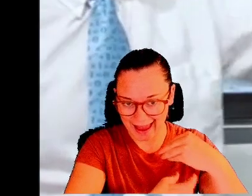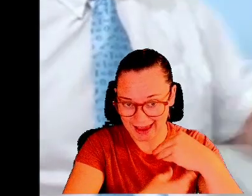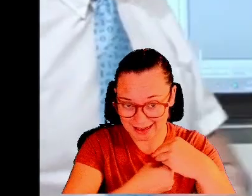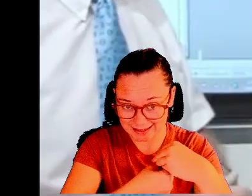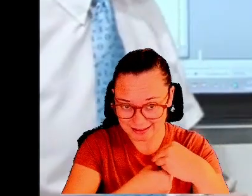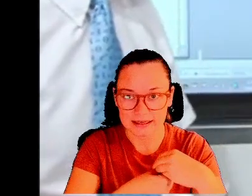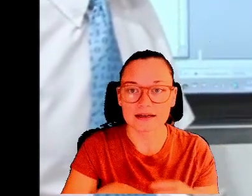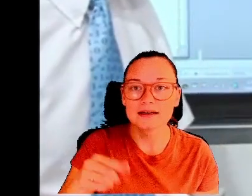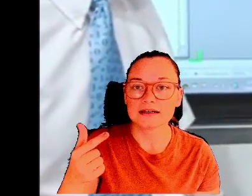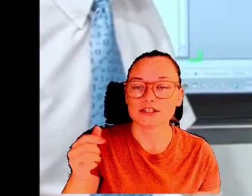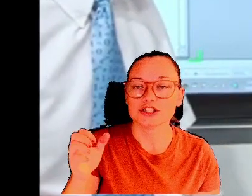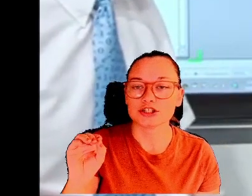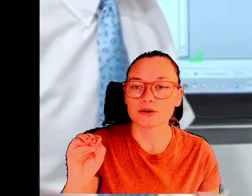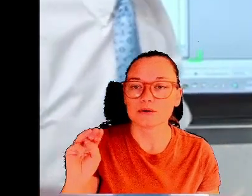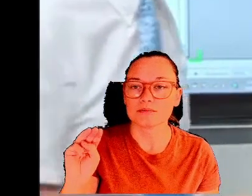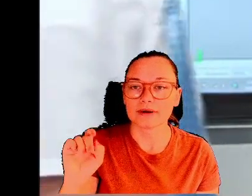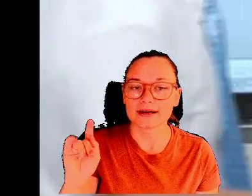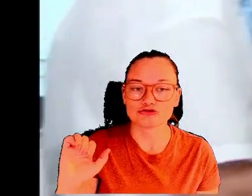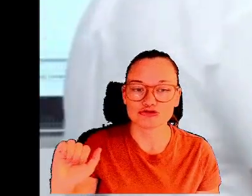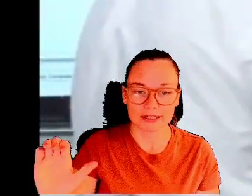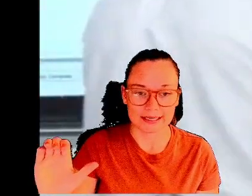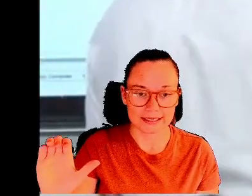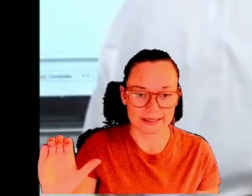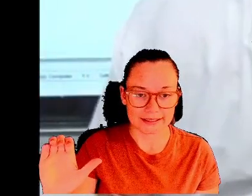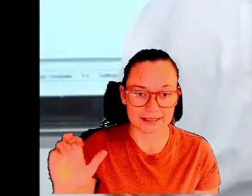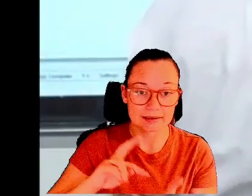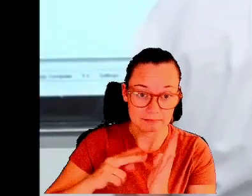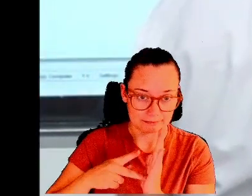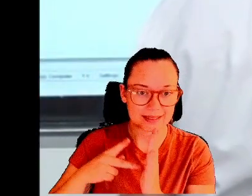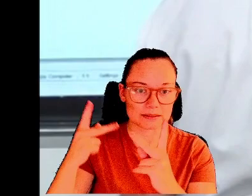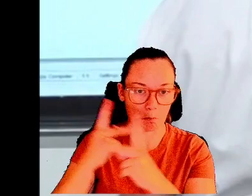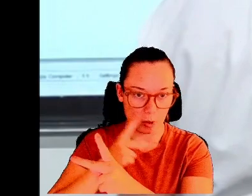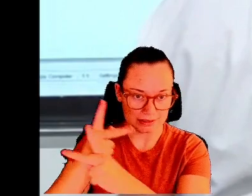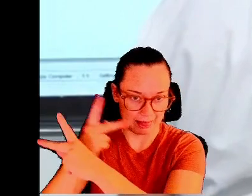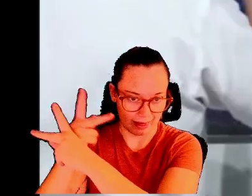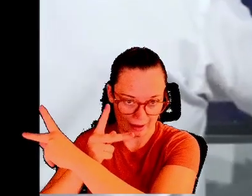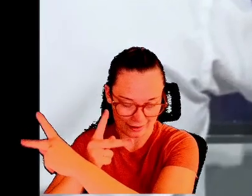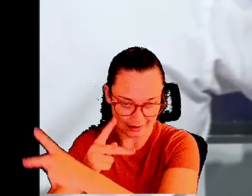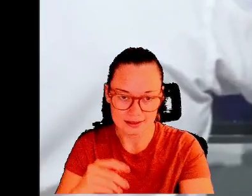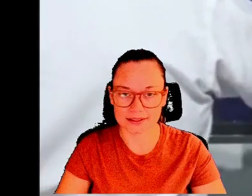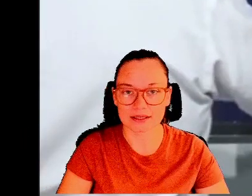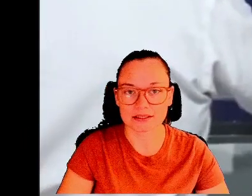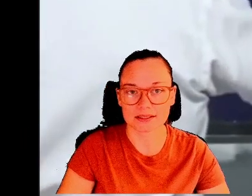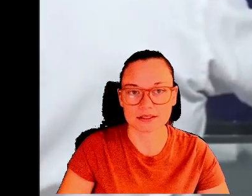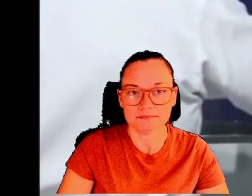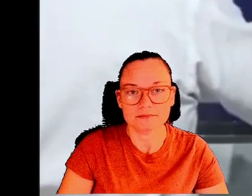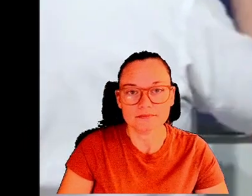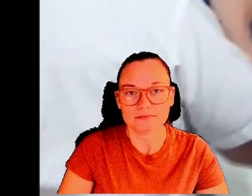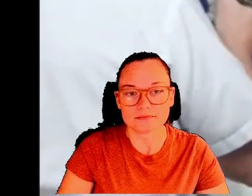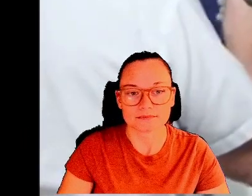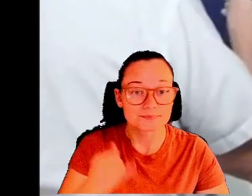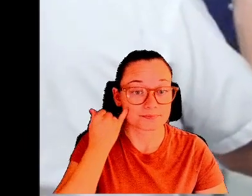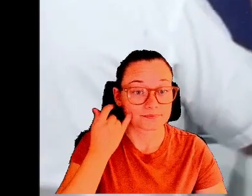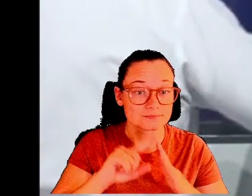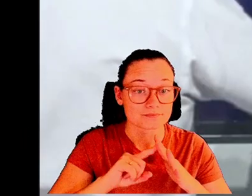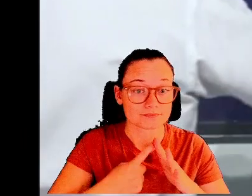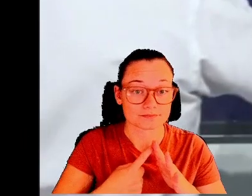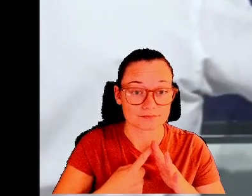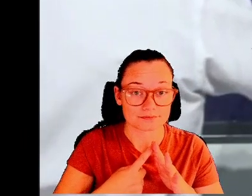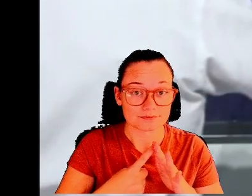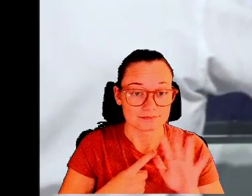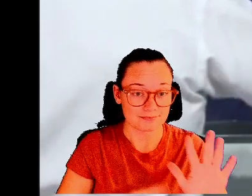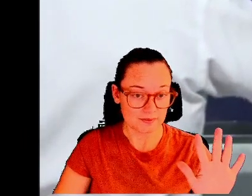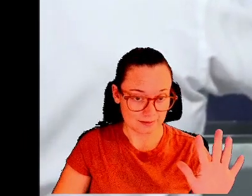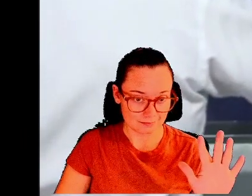exhibit exponential growth. So let's say that we start with 5, and then